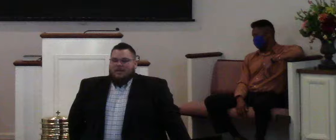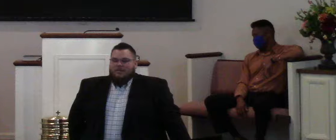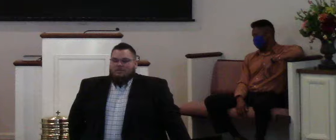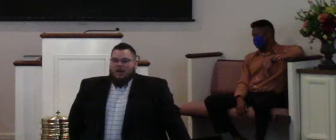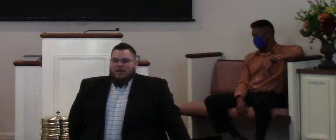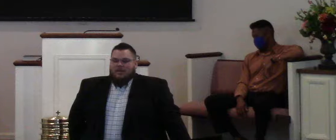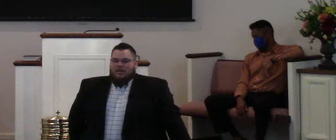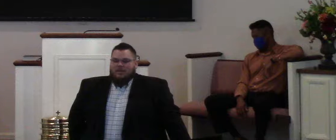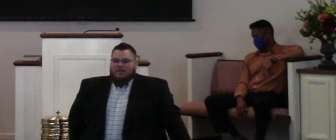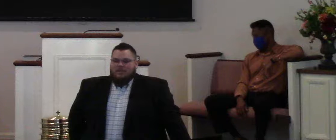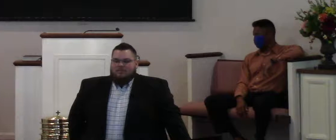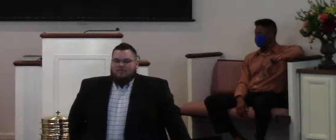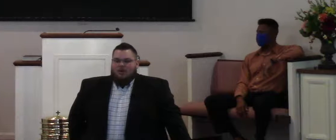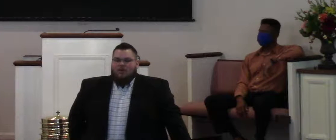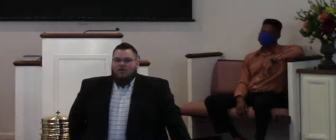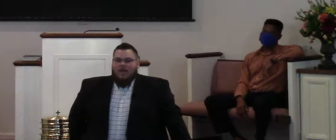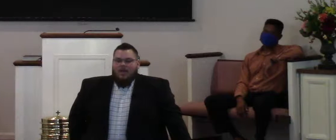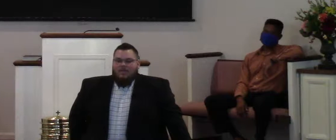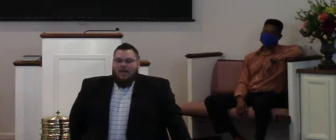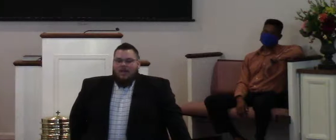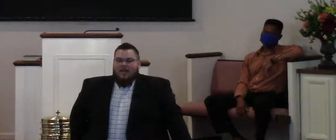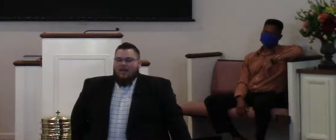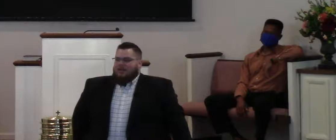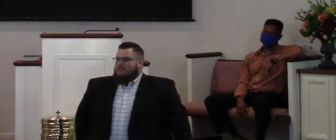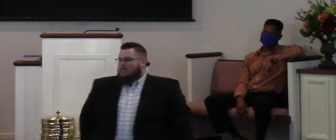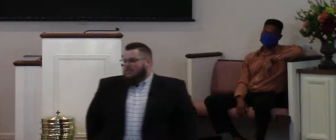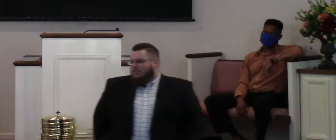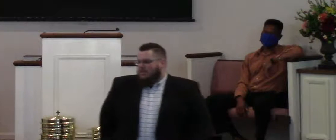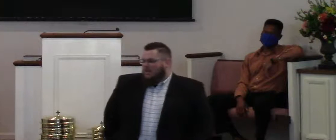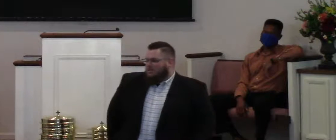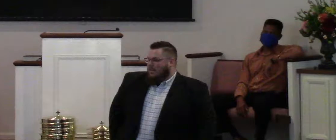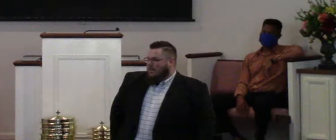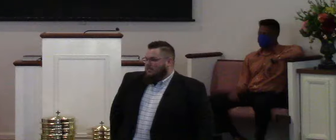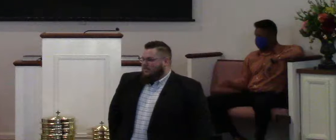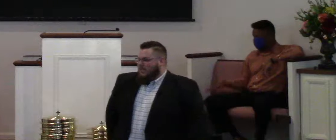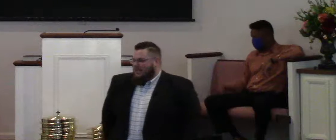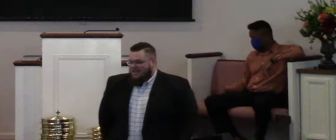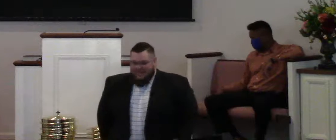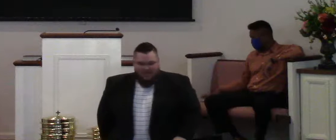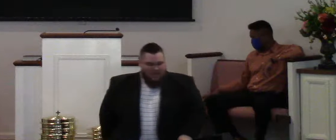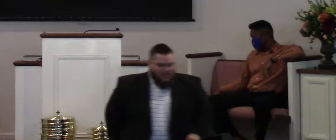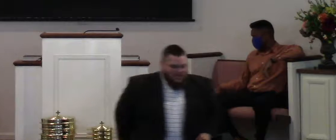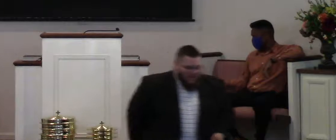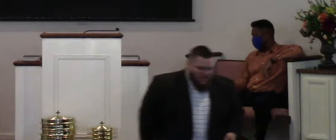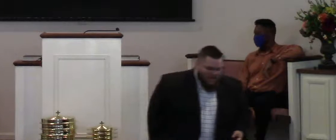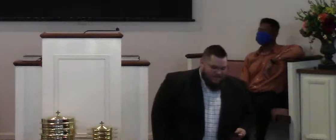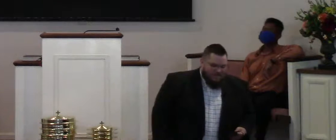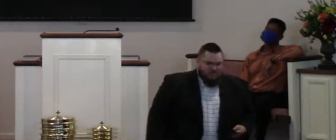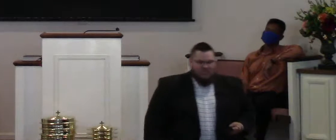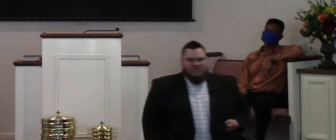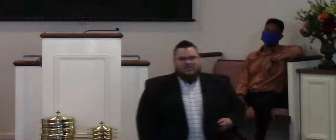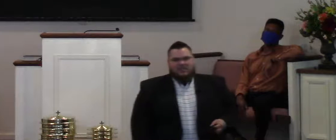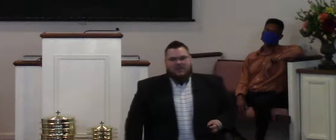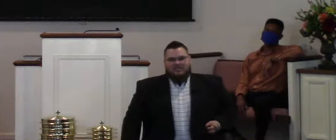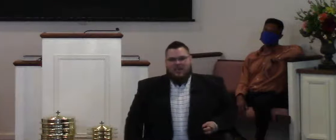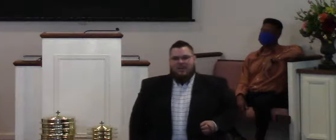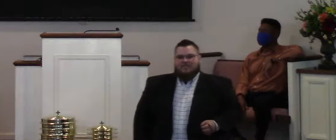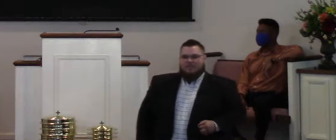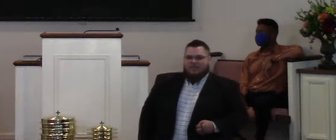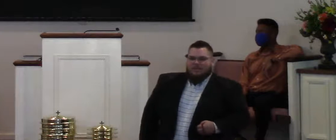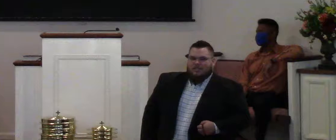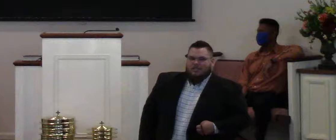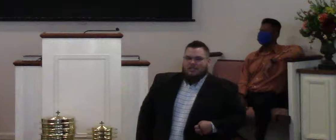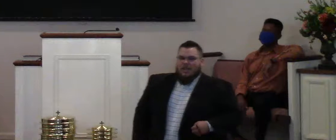are weak, but he is strong. Yes, Jesus loves me. Yes, Jesus